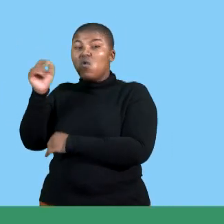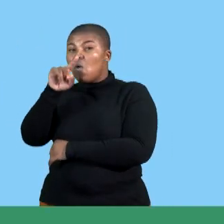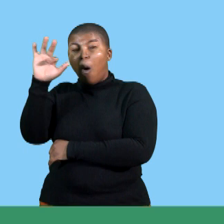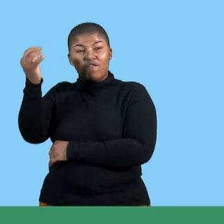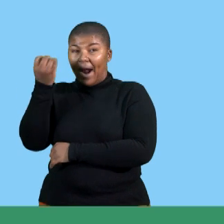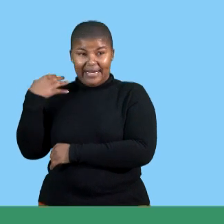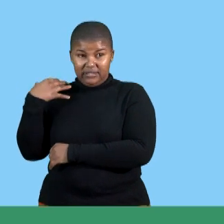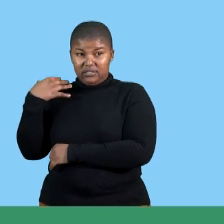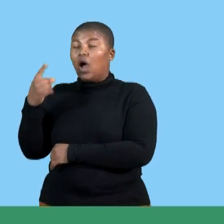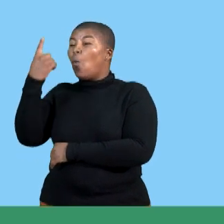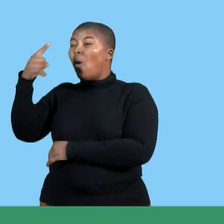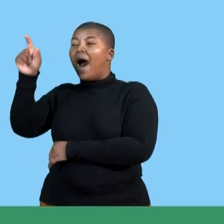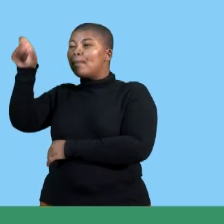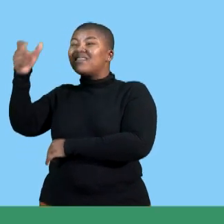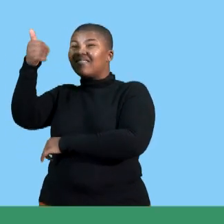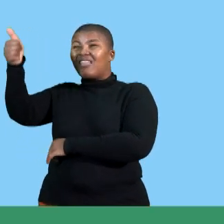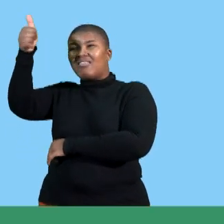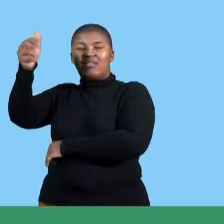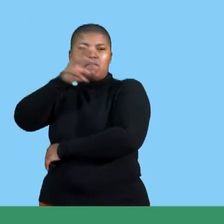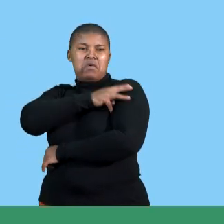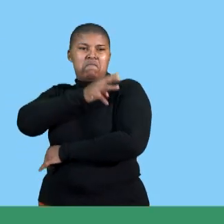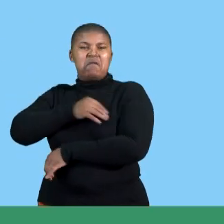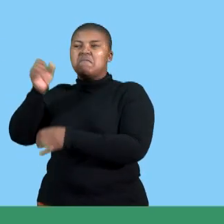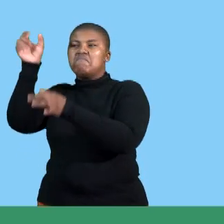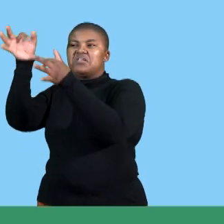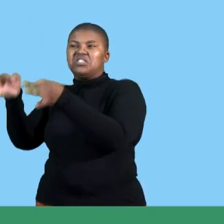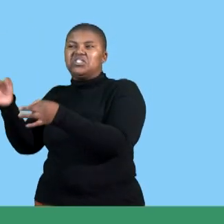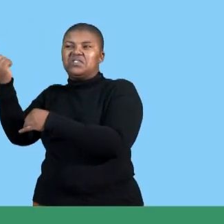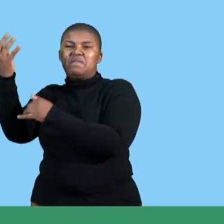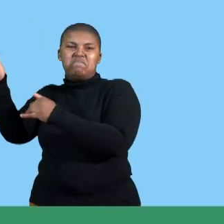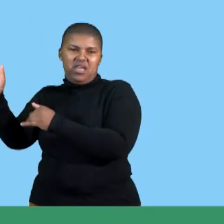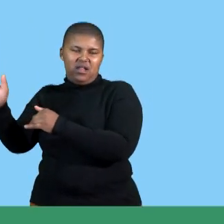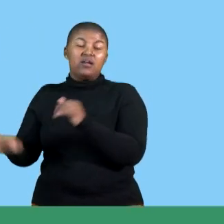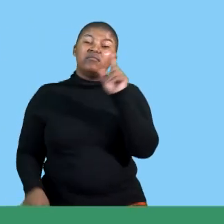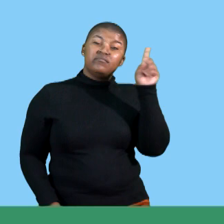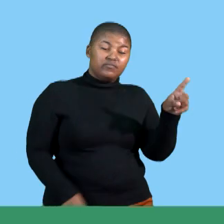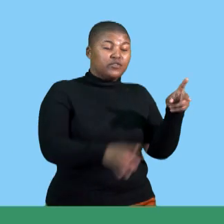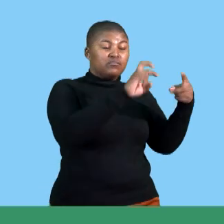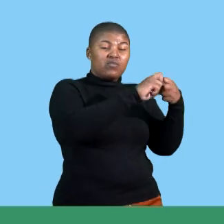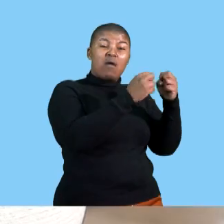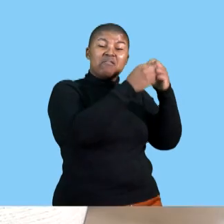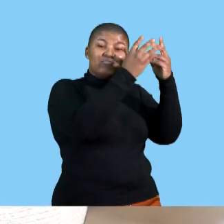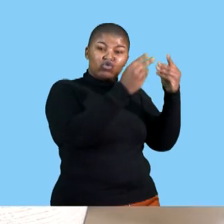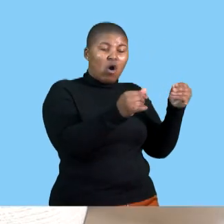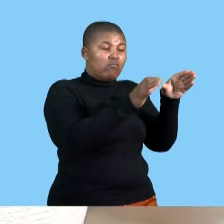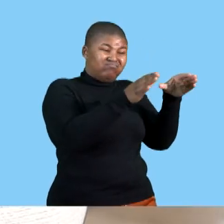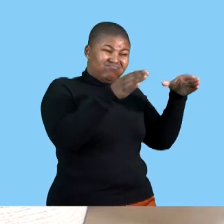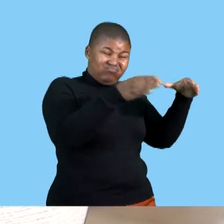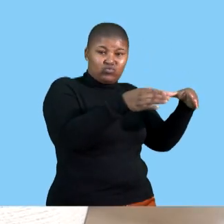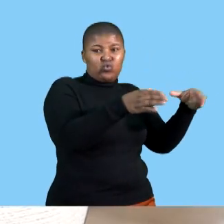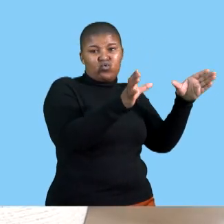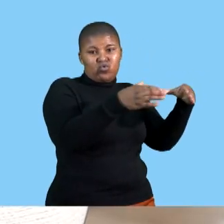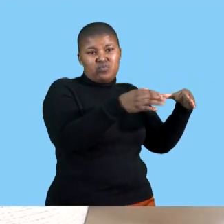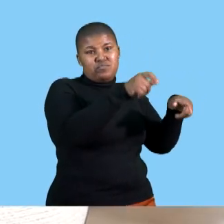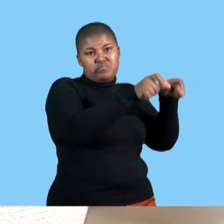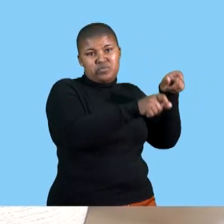forget, authority, power, one person who's doing what? You are making a decision. Whereas with problem solving, carried out